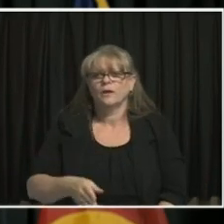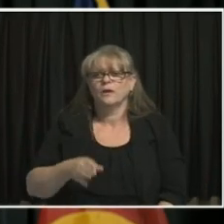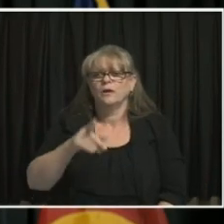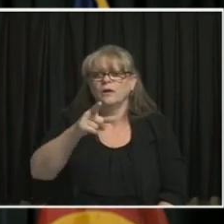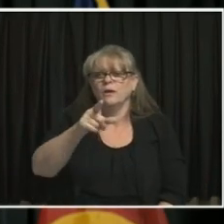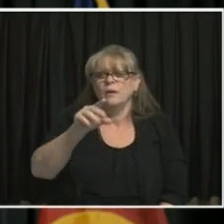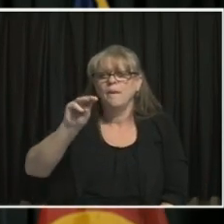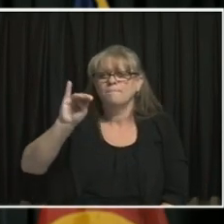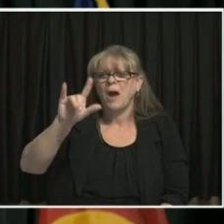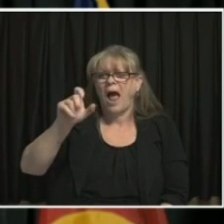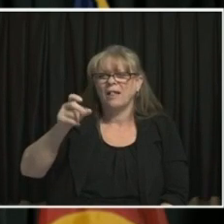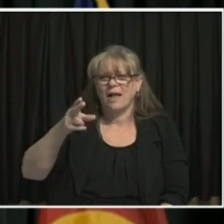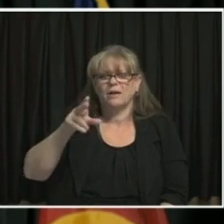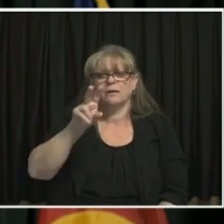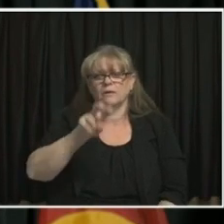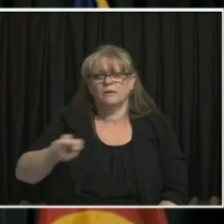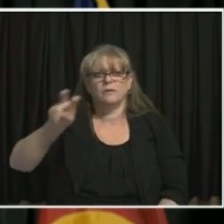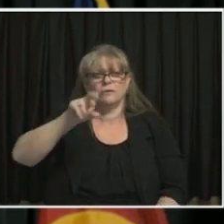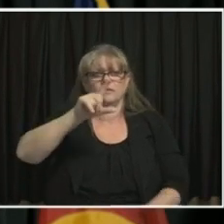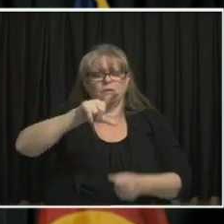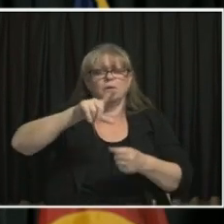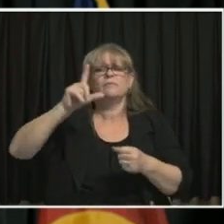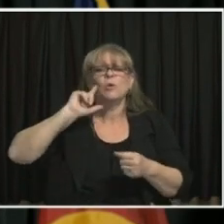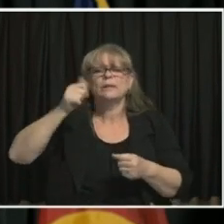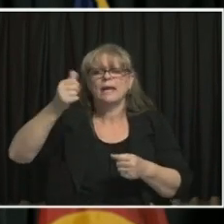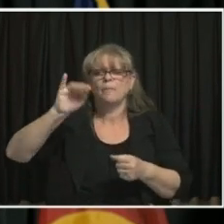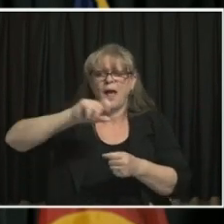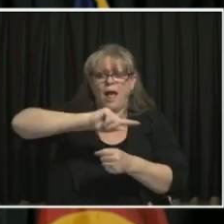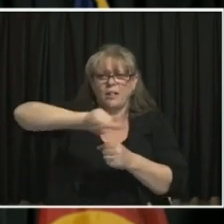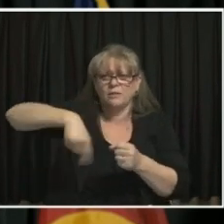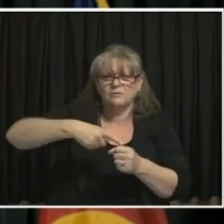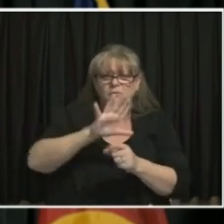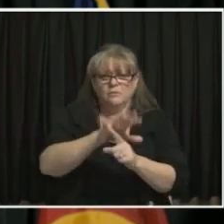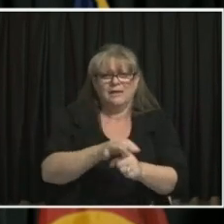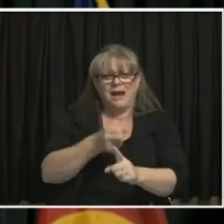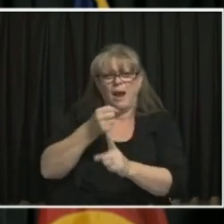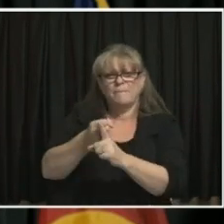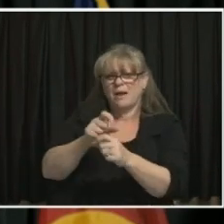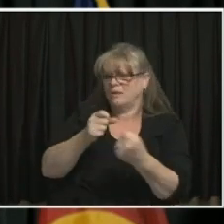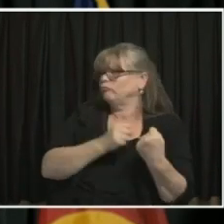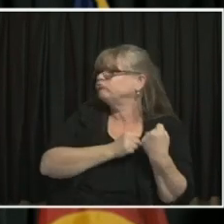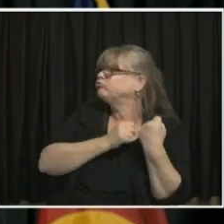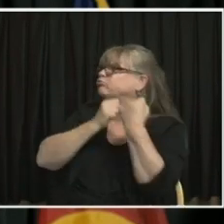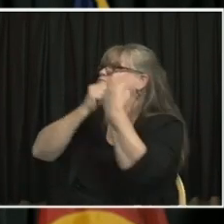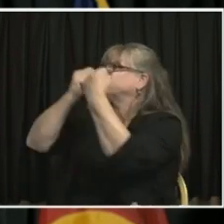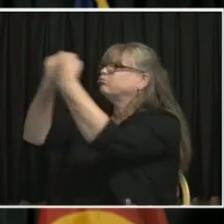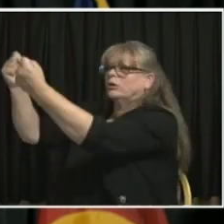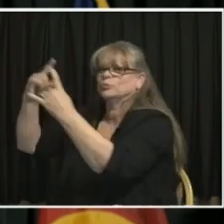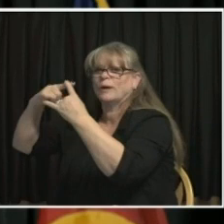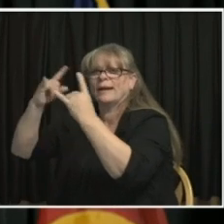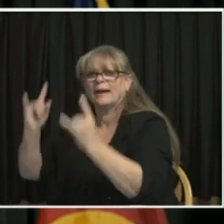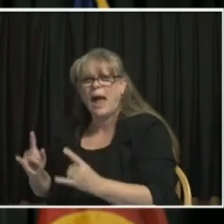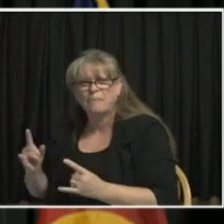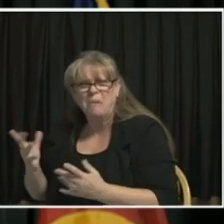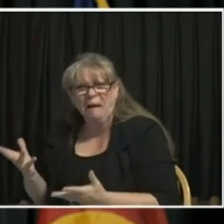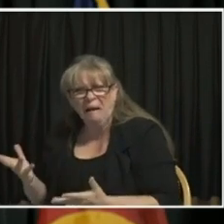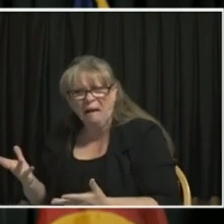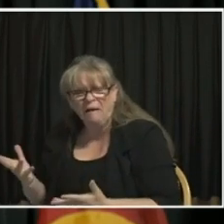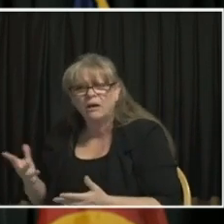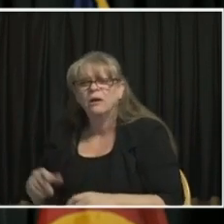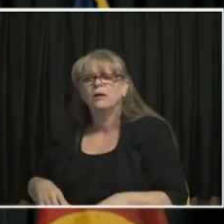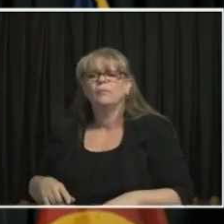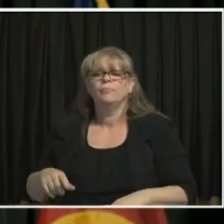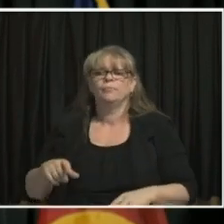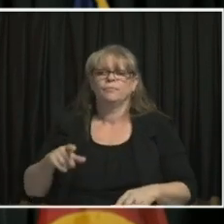how that can be confusing to people. Are you dropping that 10-mile rule? And then also, so if you could address the state's efforts to secure remdesivir,